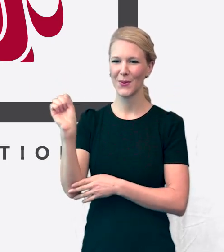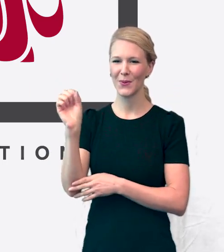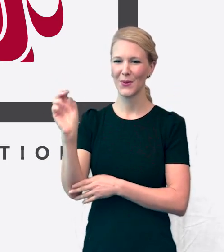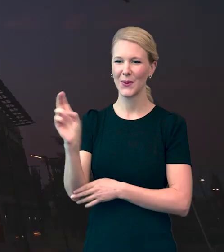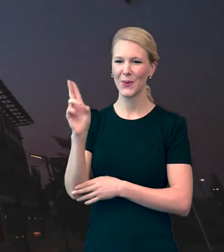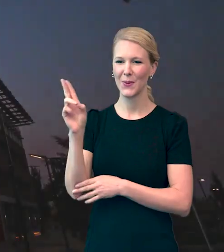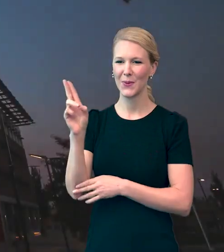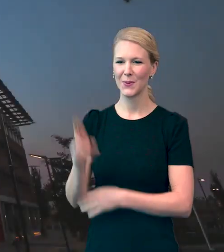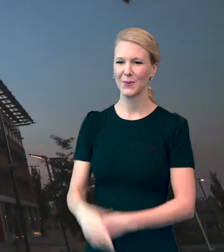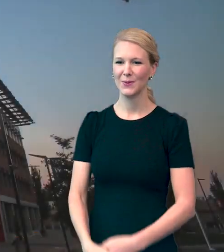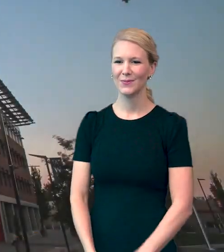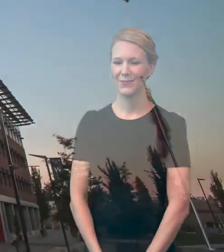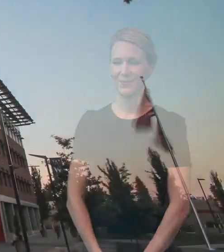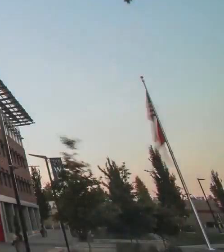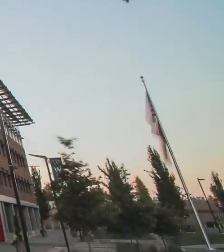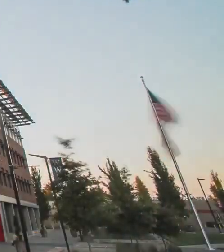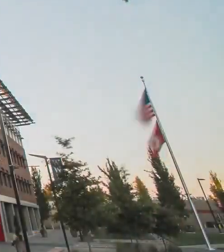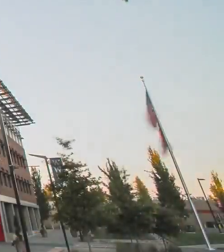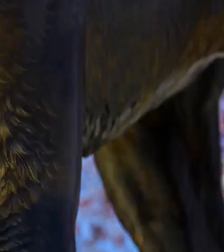University.